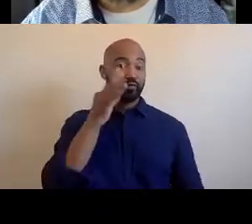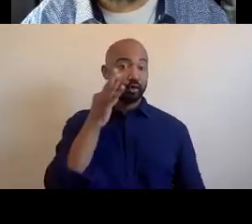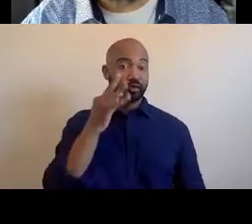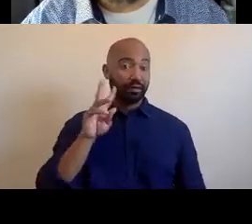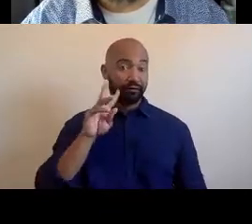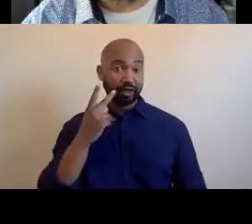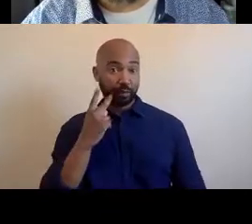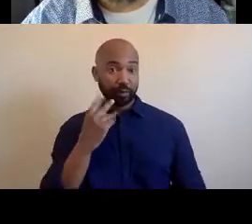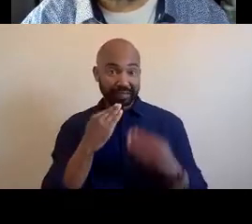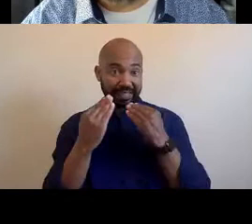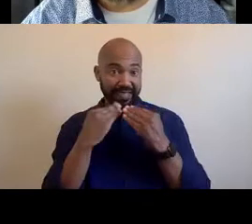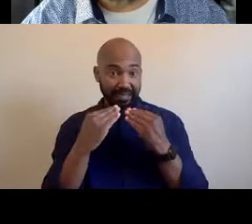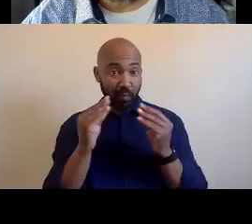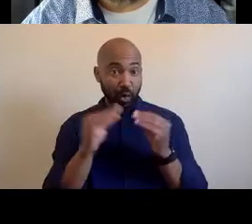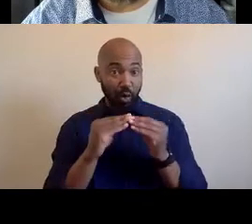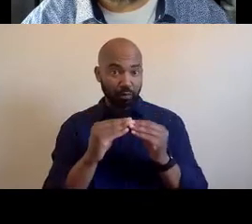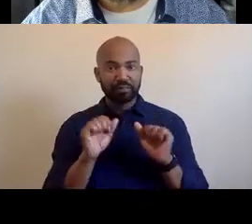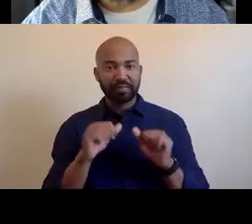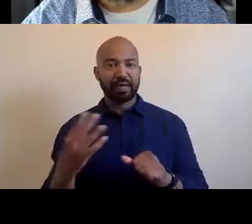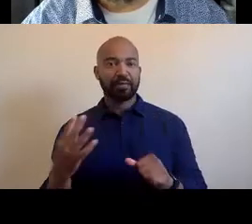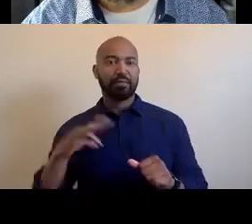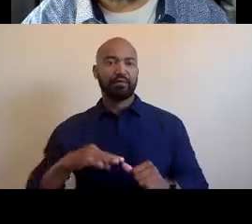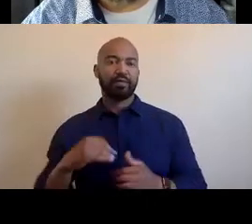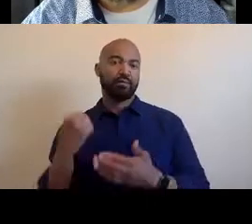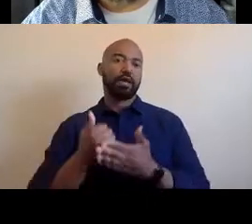be of benefit with that.